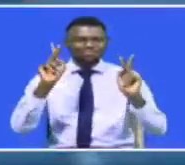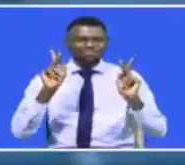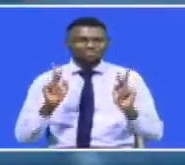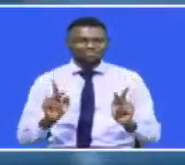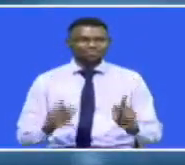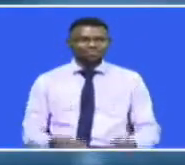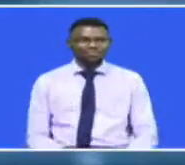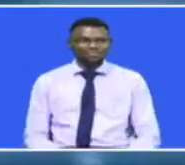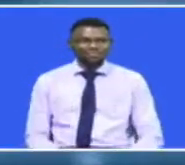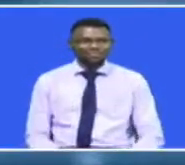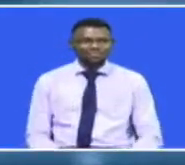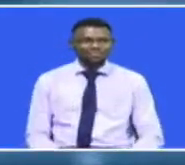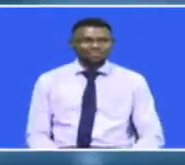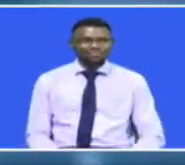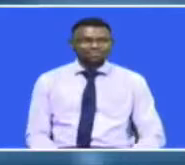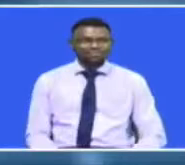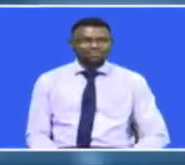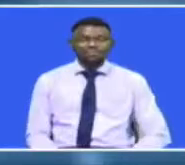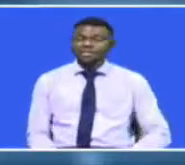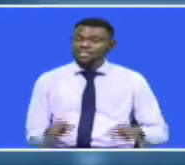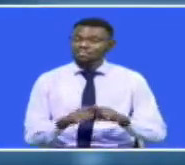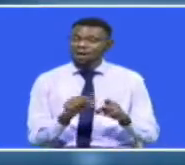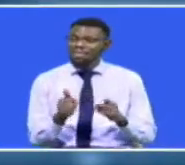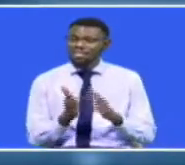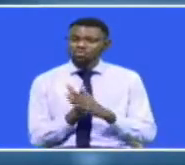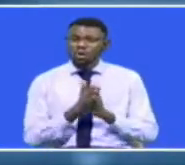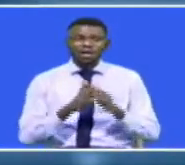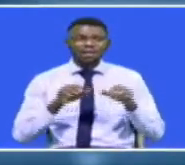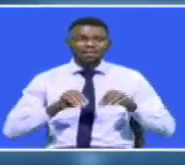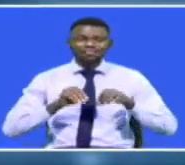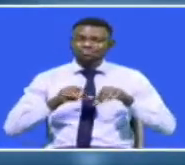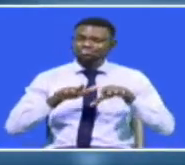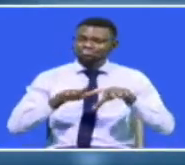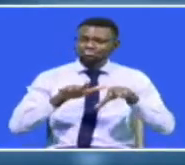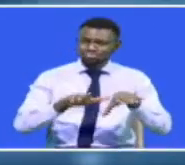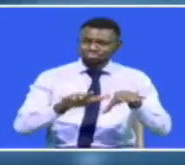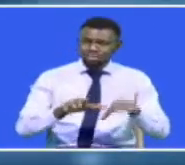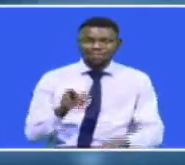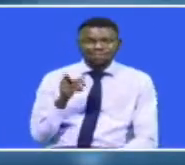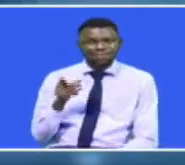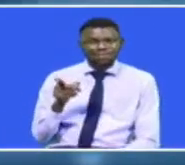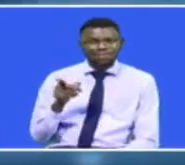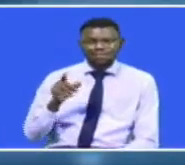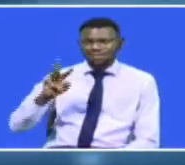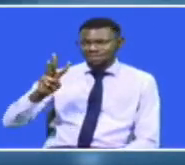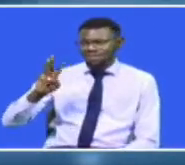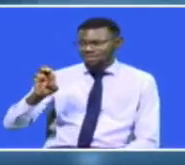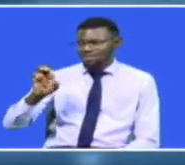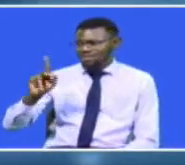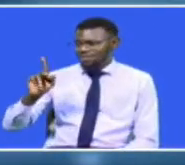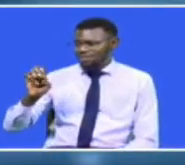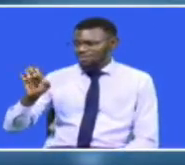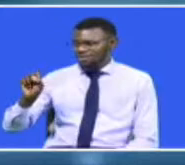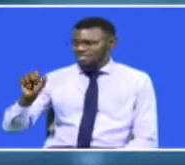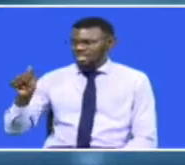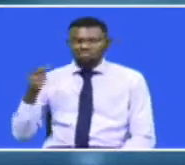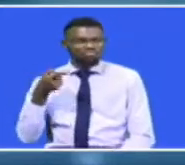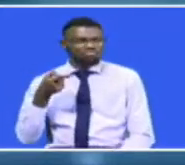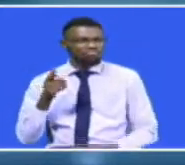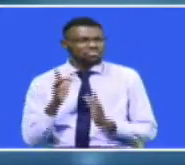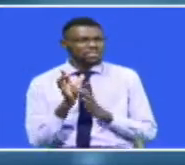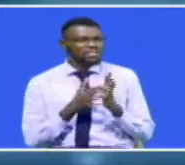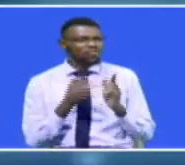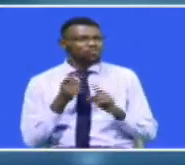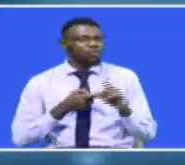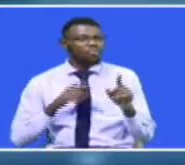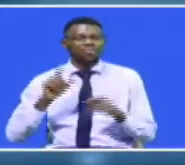To a story that has been trending for the better part of the day, Eliud Wekesa, the self-proclaimed Jesus from Tongaren,